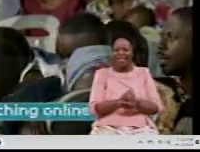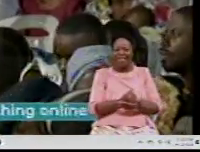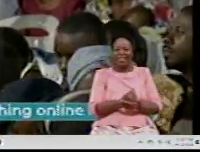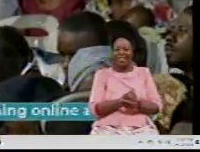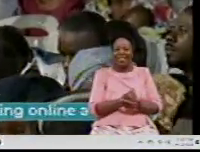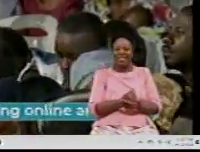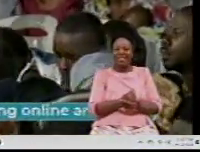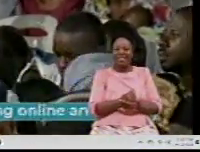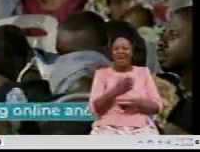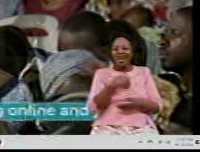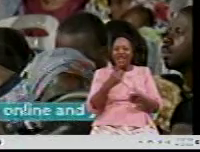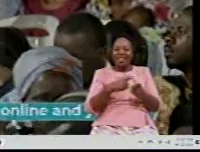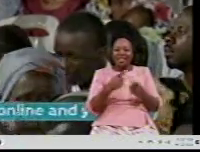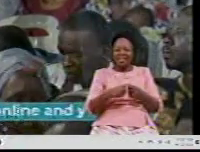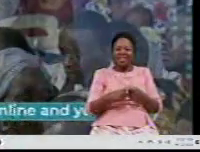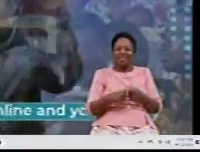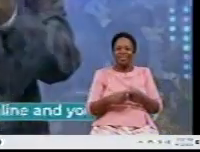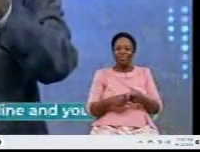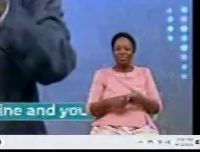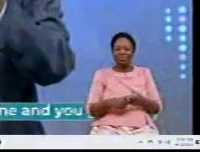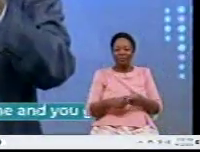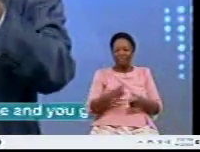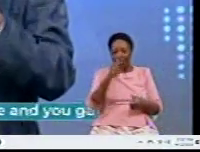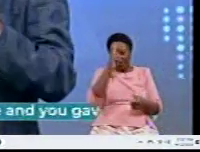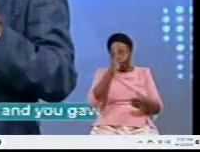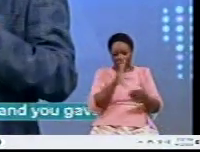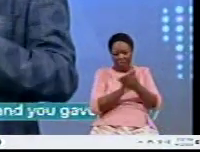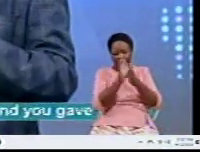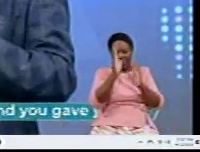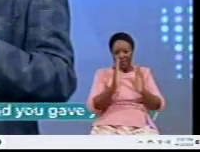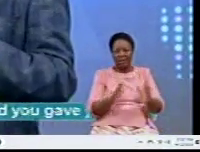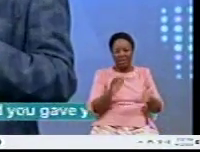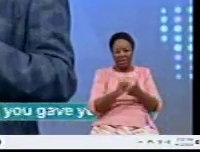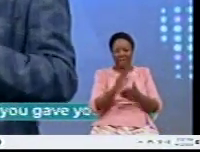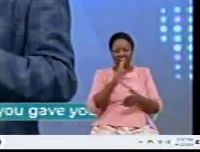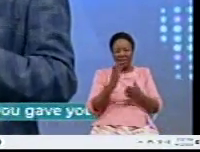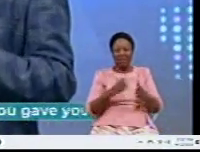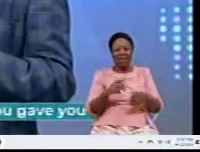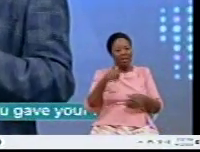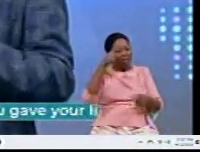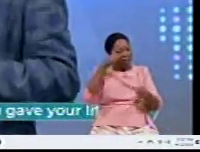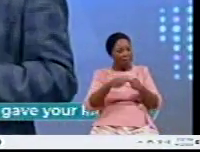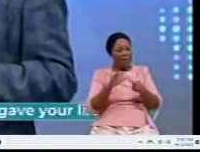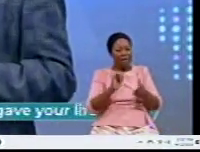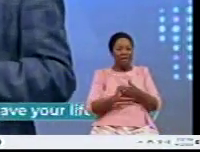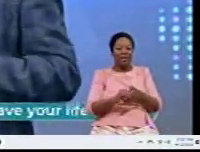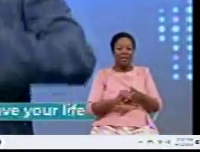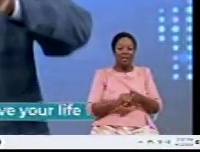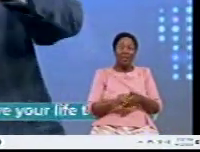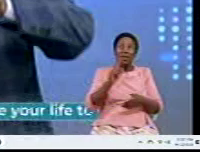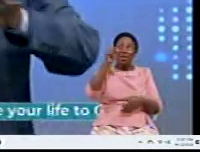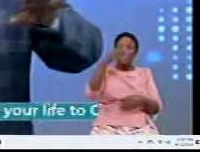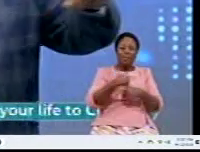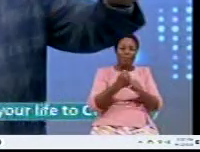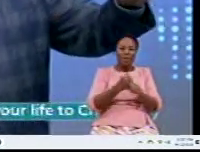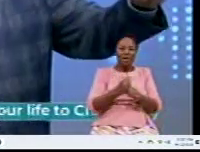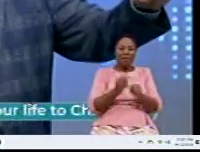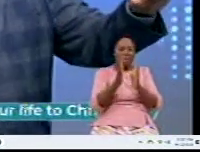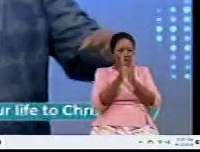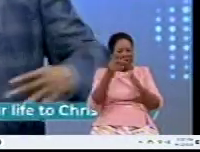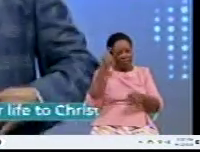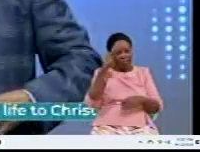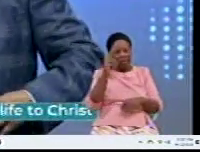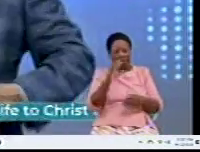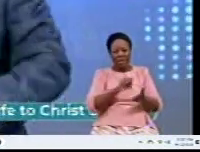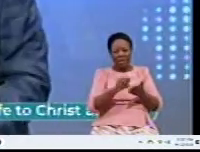then believers who are there, remember, he made intercession for your sanctification. While we're